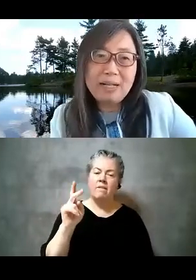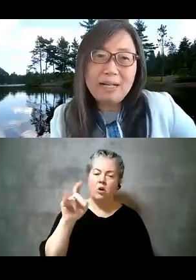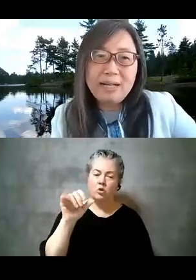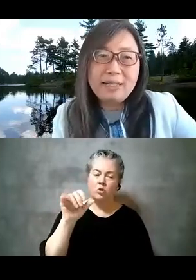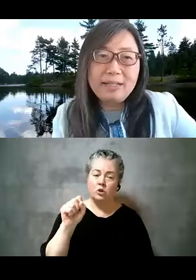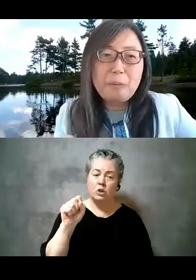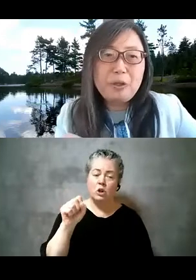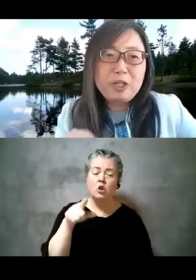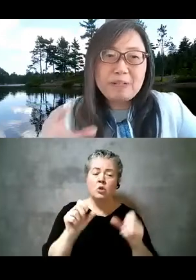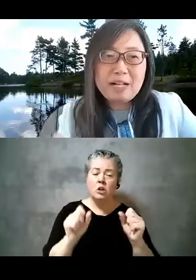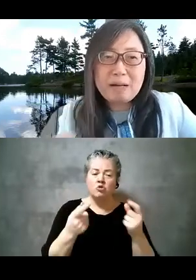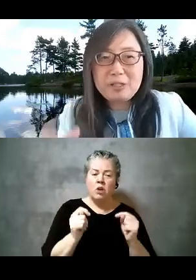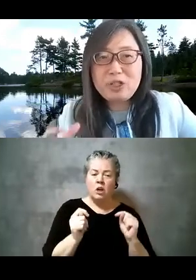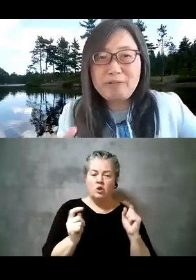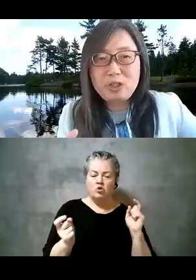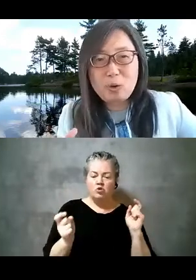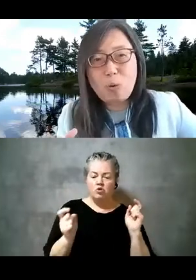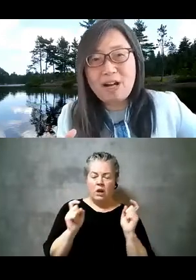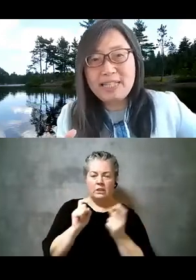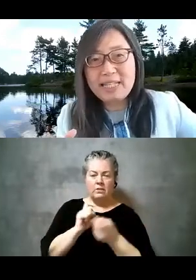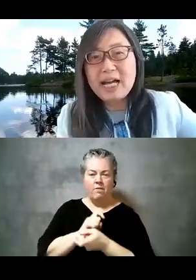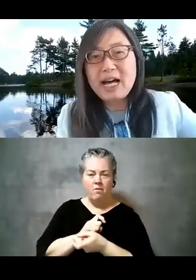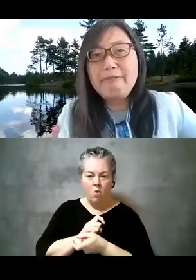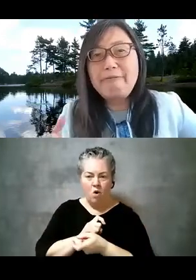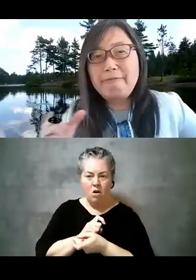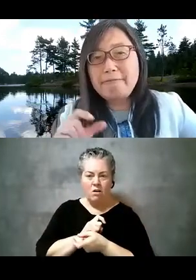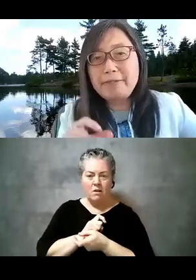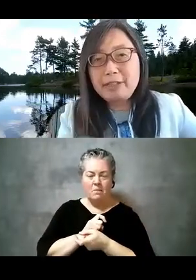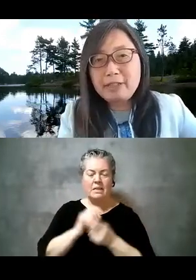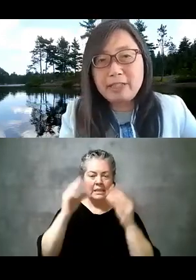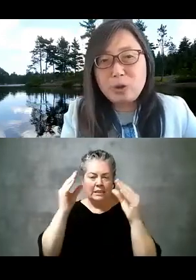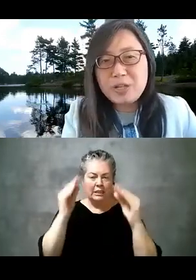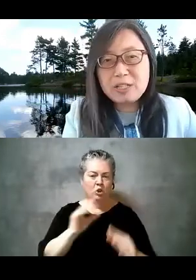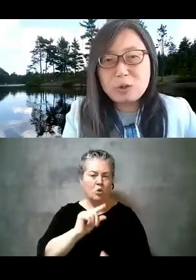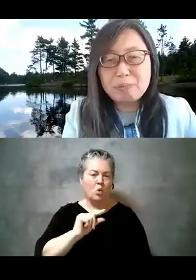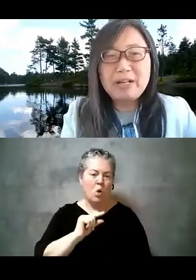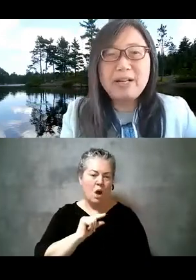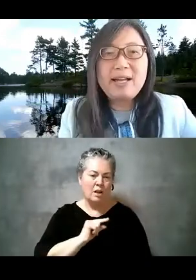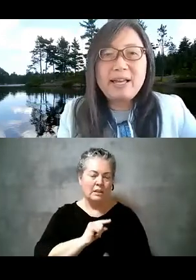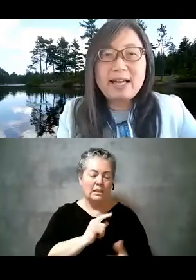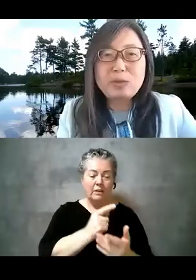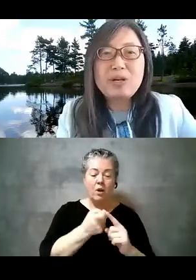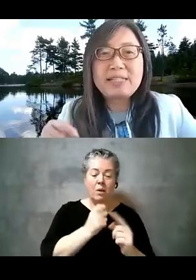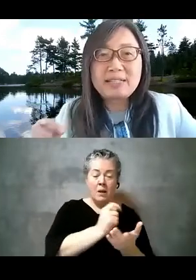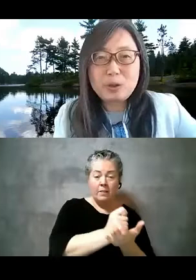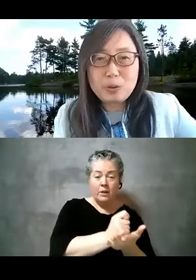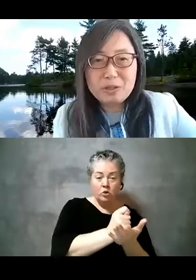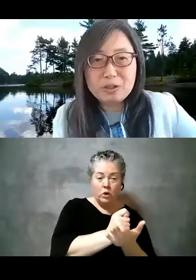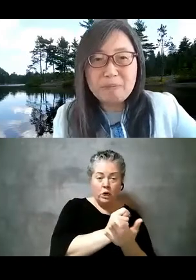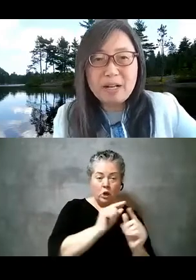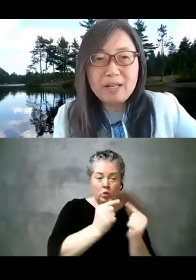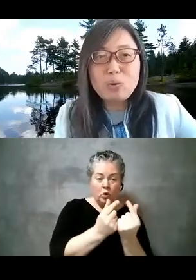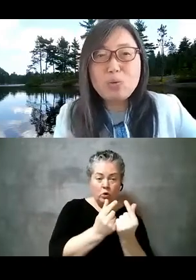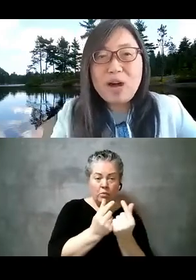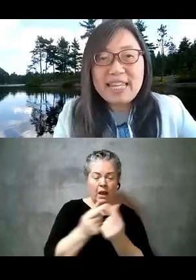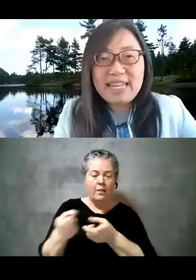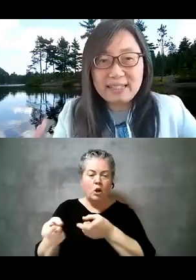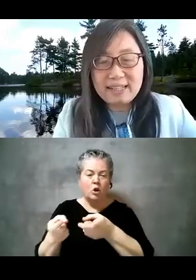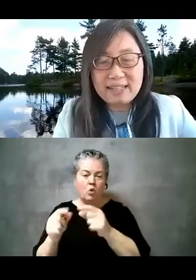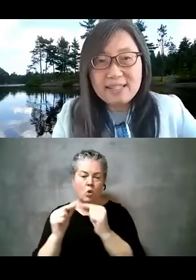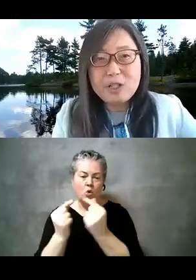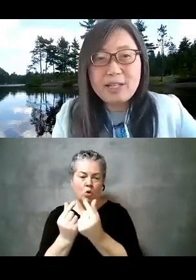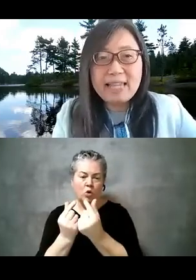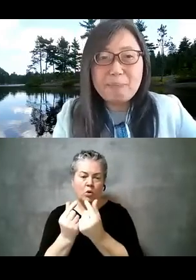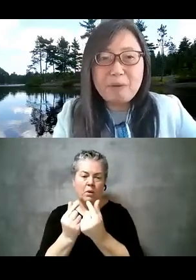transform the pre-treatment composition of teacher quality of the treated group as well as the control group through